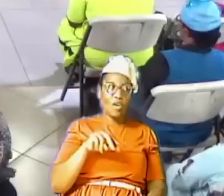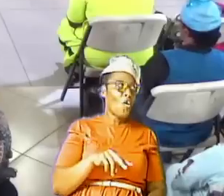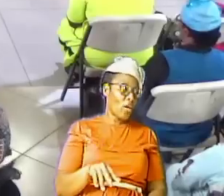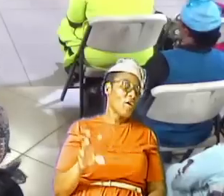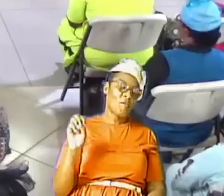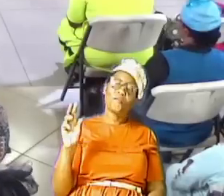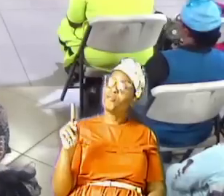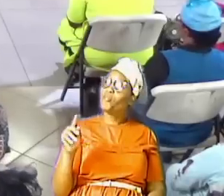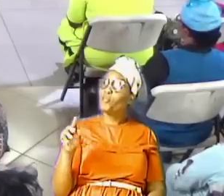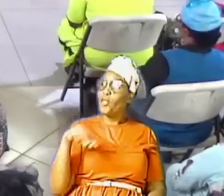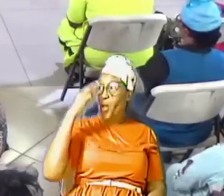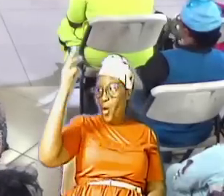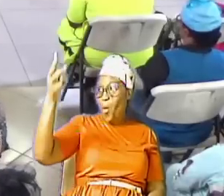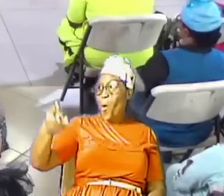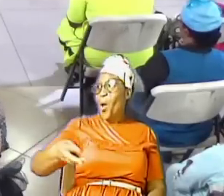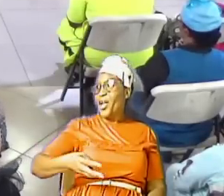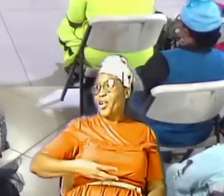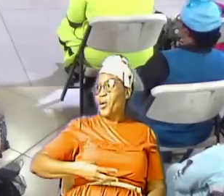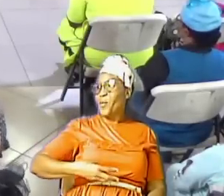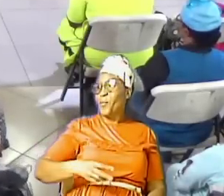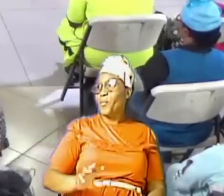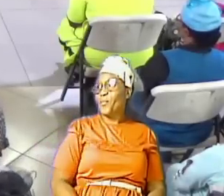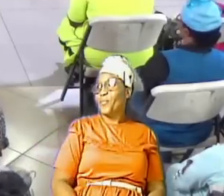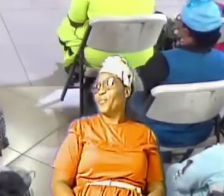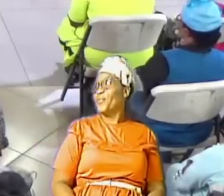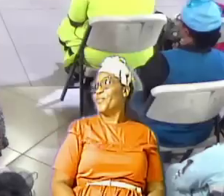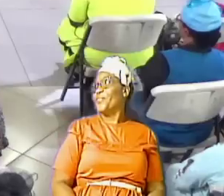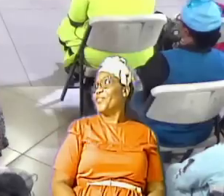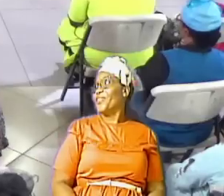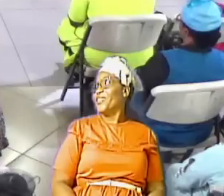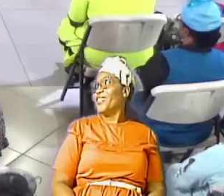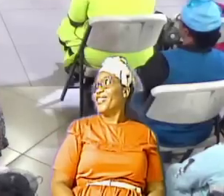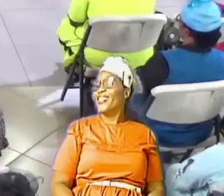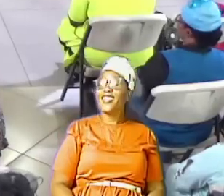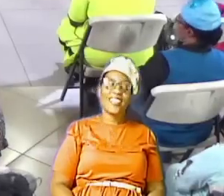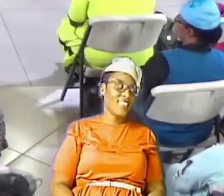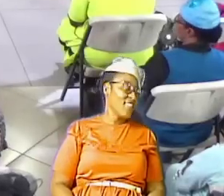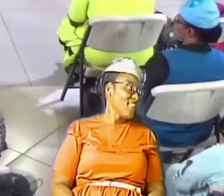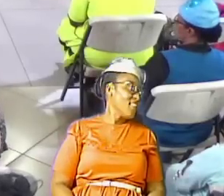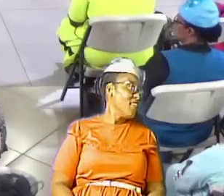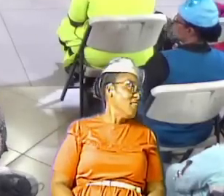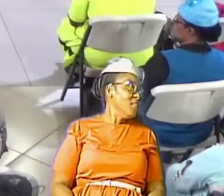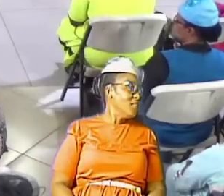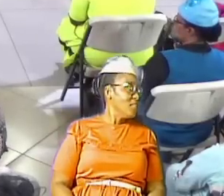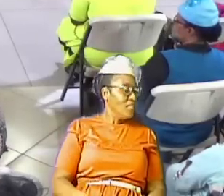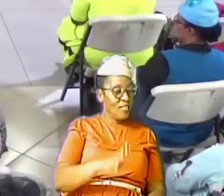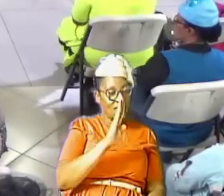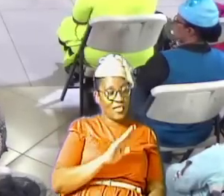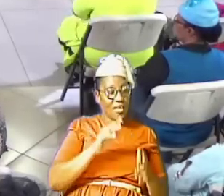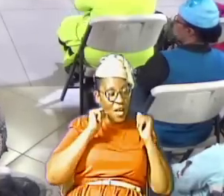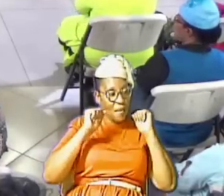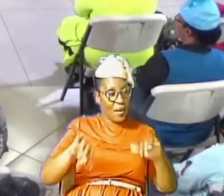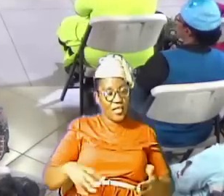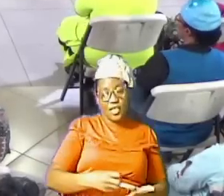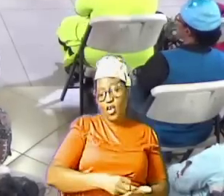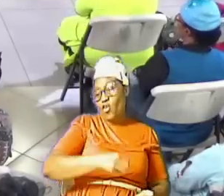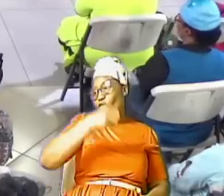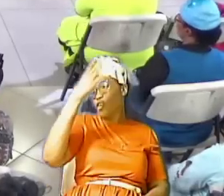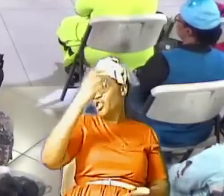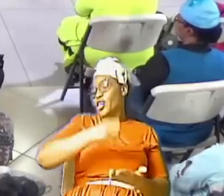run through quickly since they brought them. But it's so very good to have these persons with us. God bless you